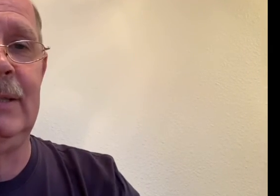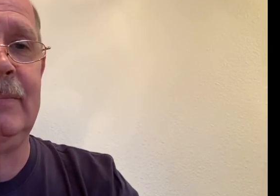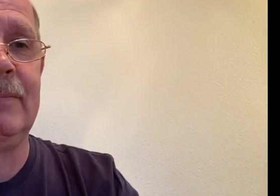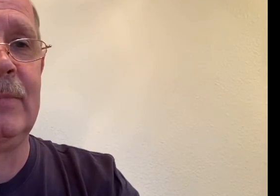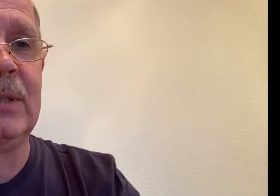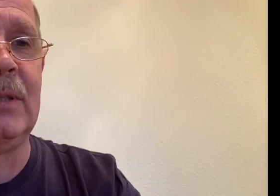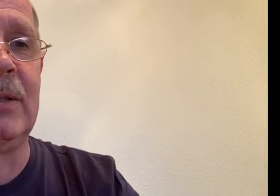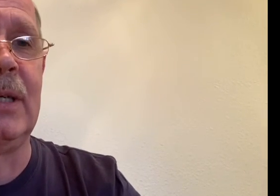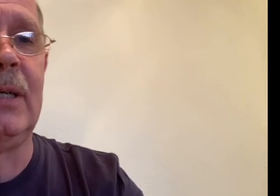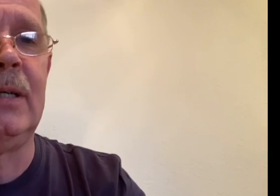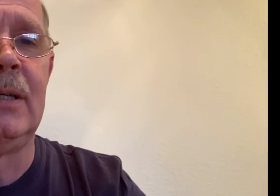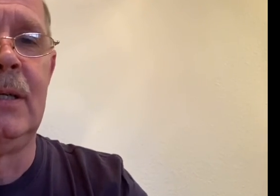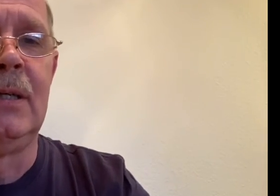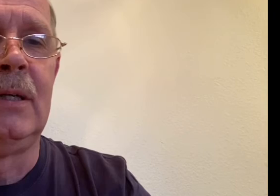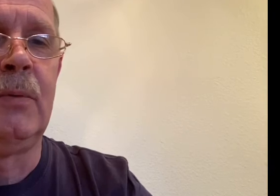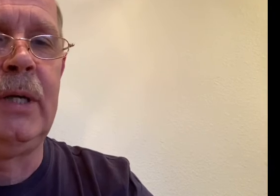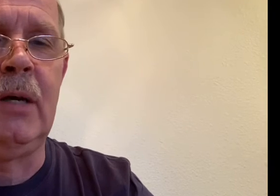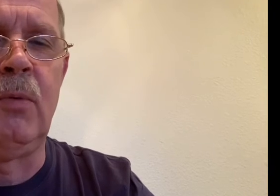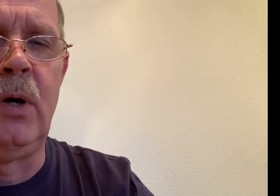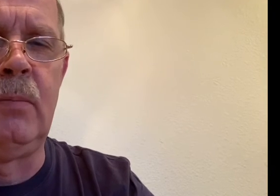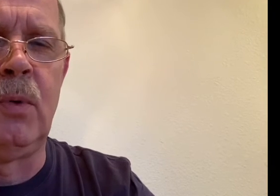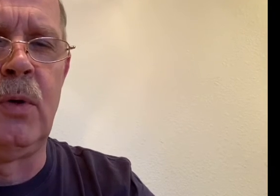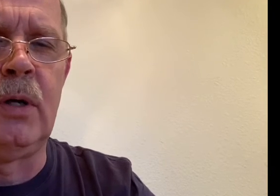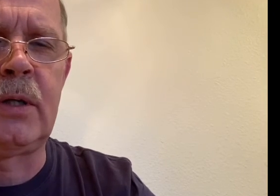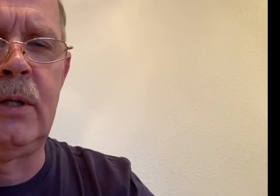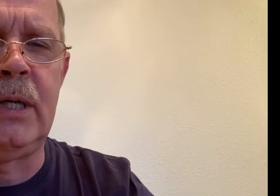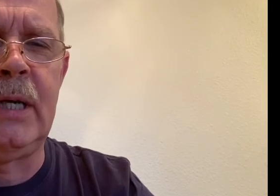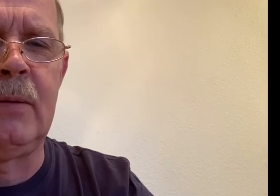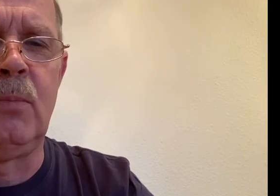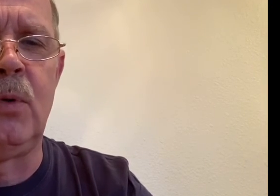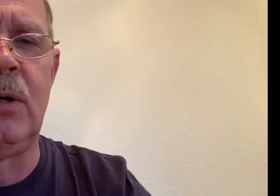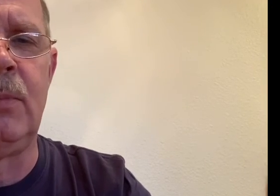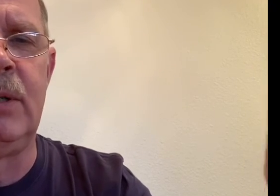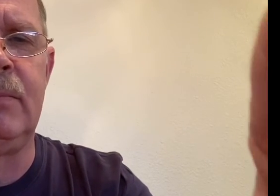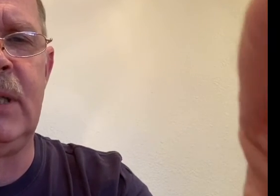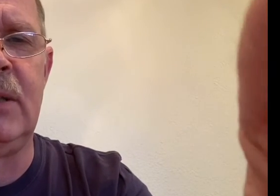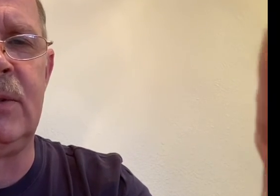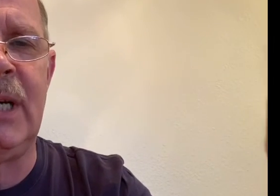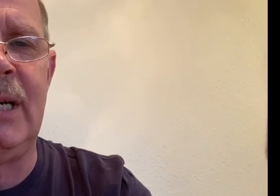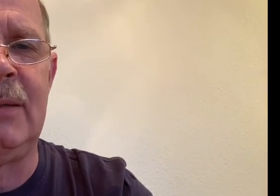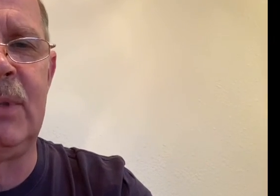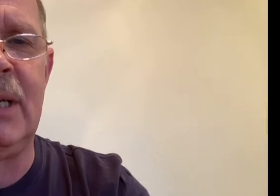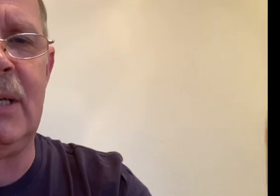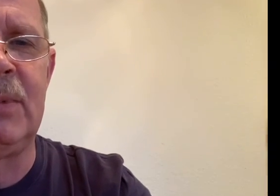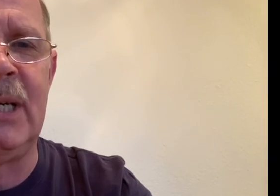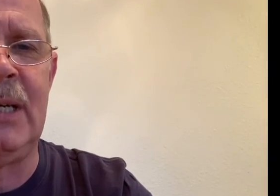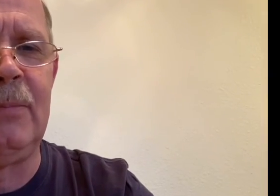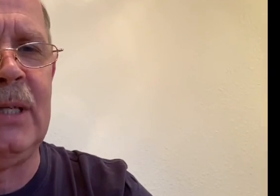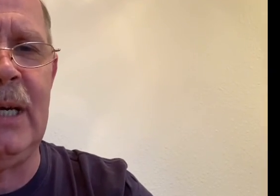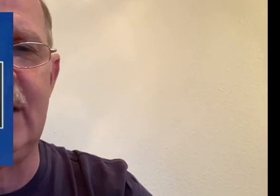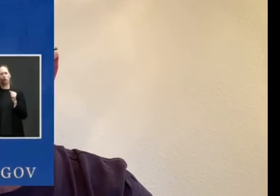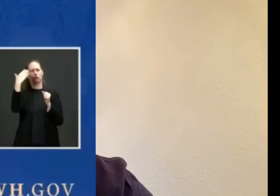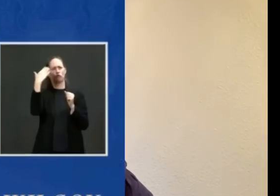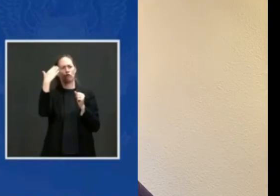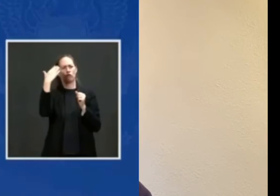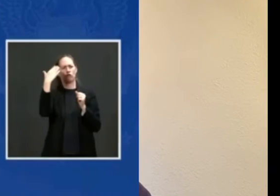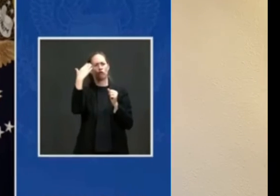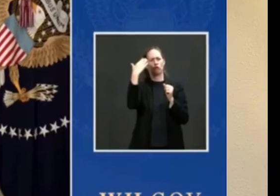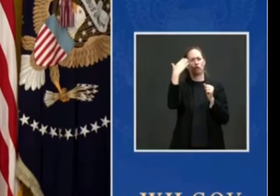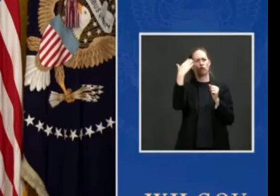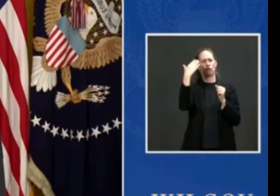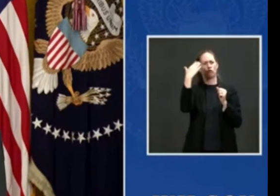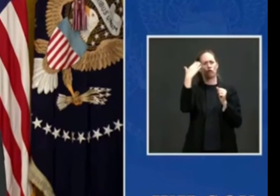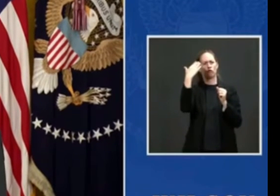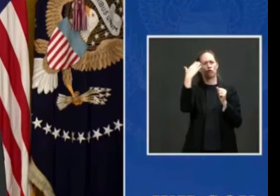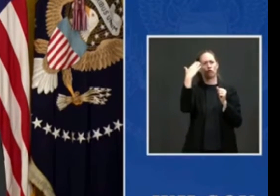Anyway, okay. We have one more. Could have had more, but, you know, time. And I can only take so much